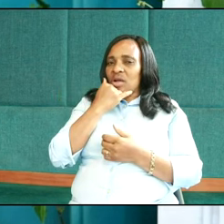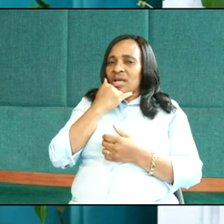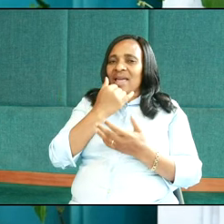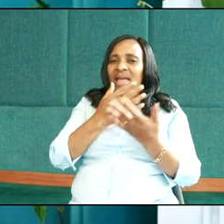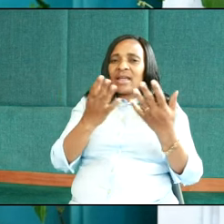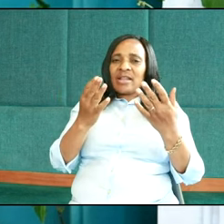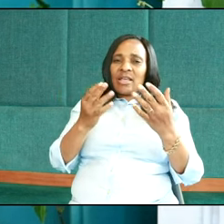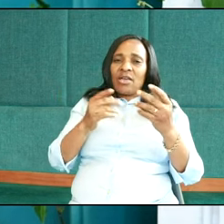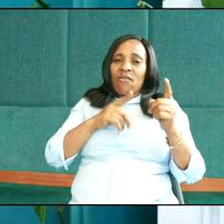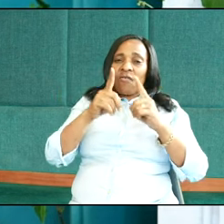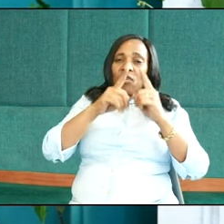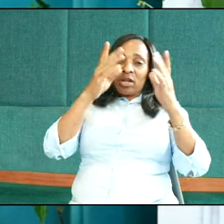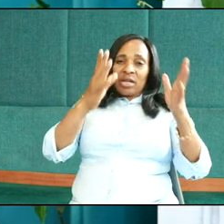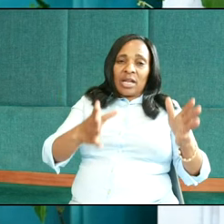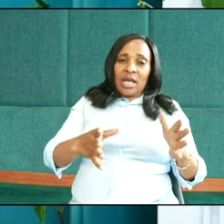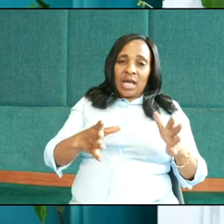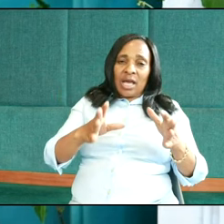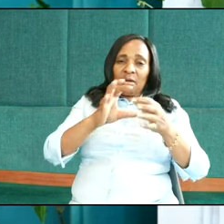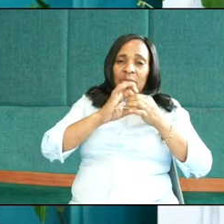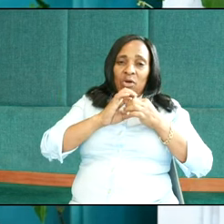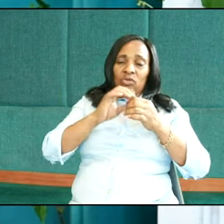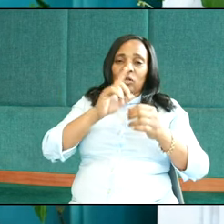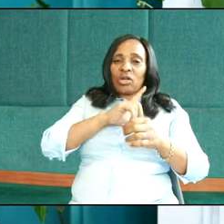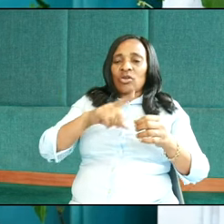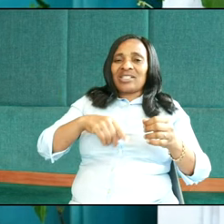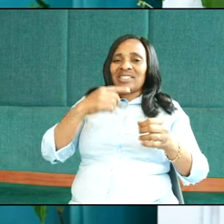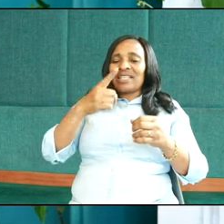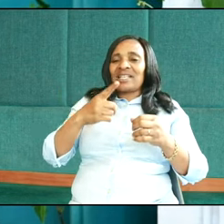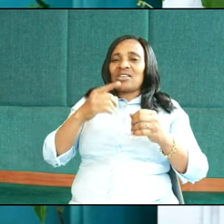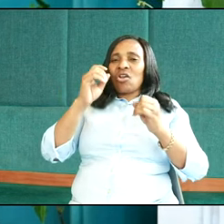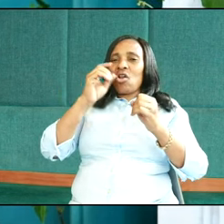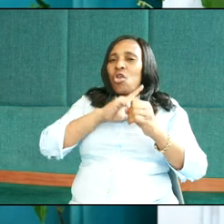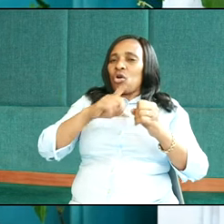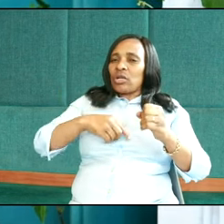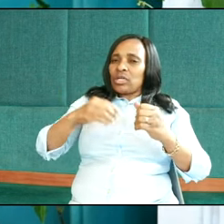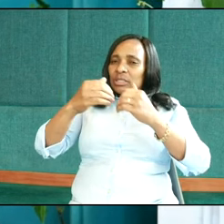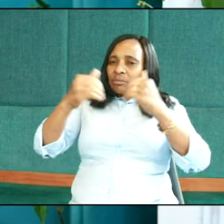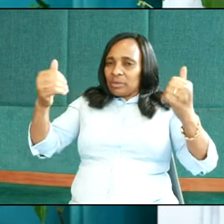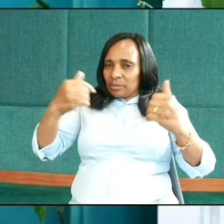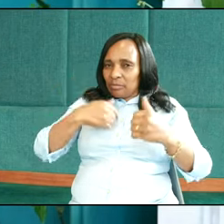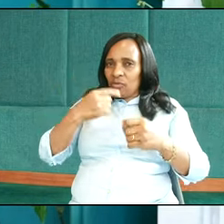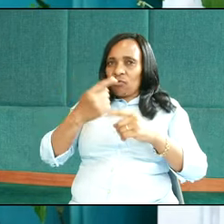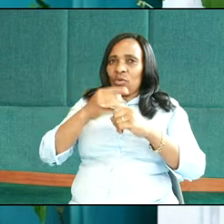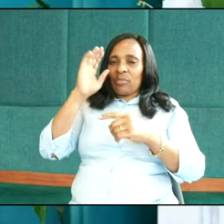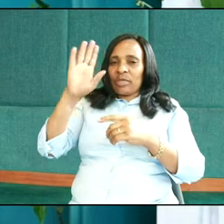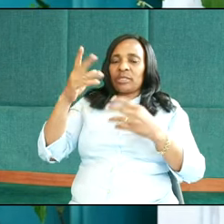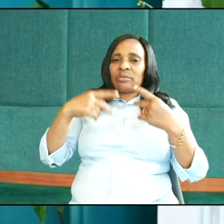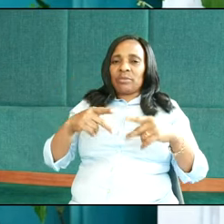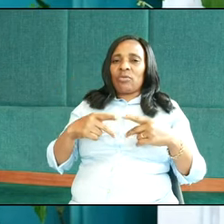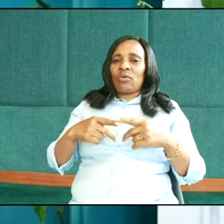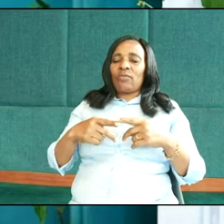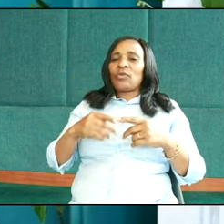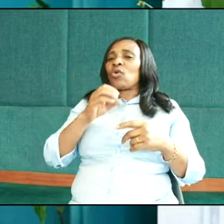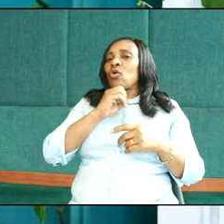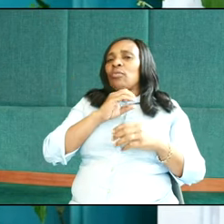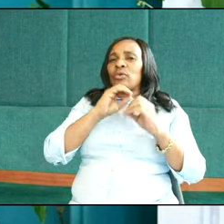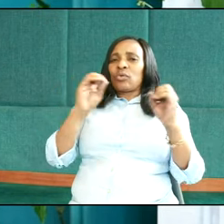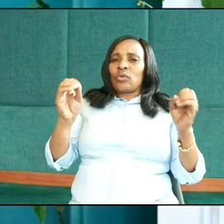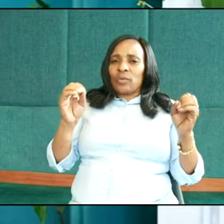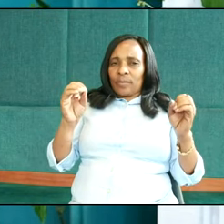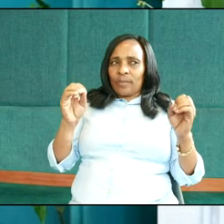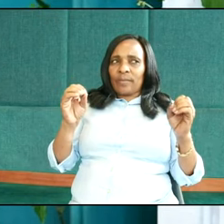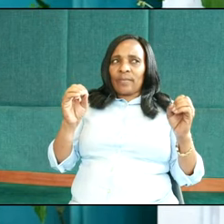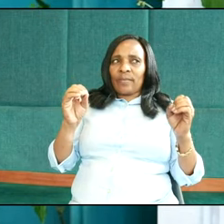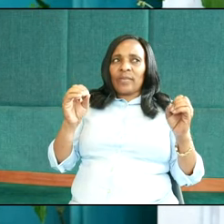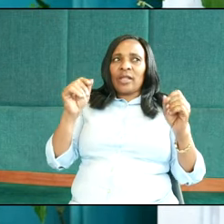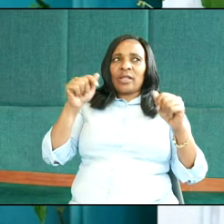is bound to the Lord say, the Lord will surely exclude me from his people. Amen. Yeah. And let no eunuch complain, I am only a dry tree.